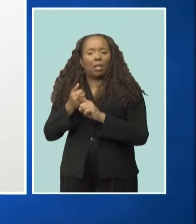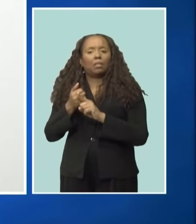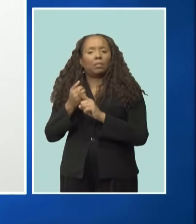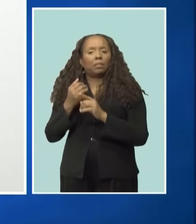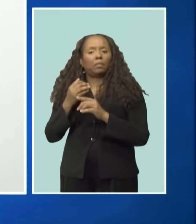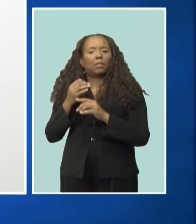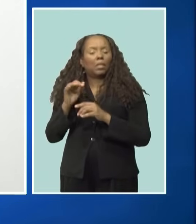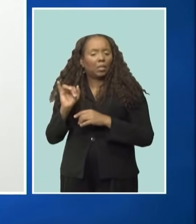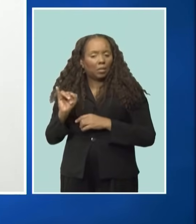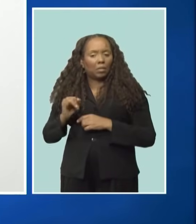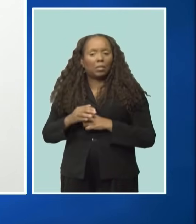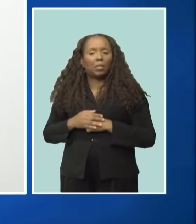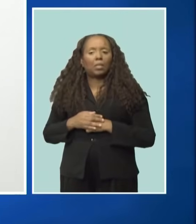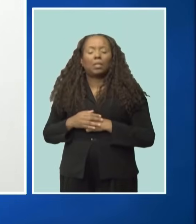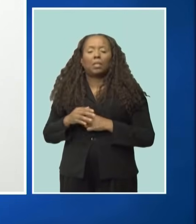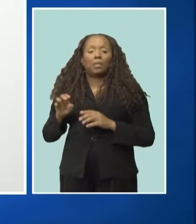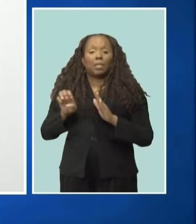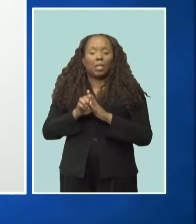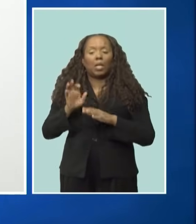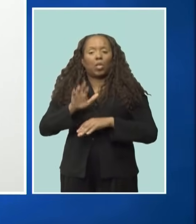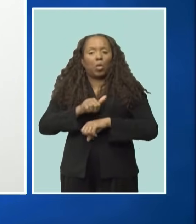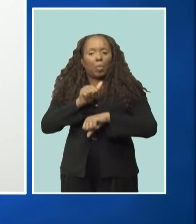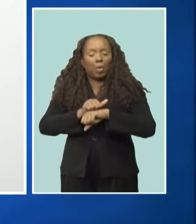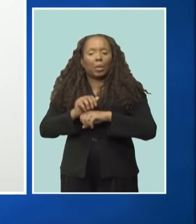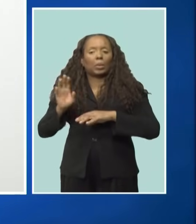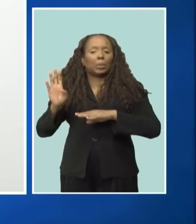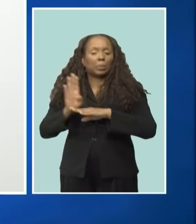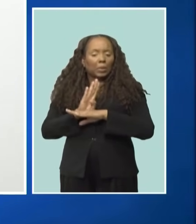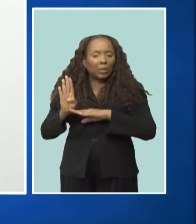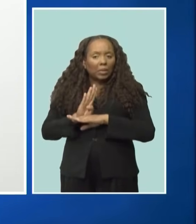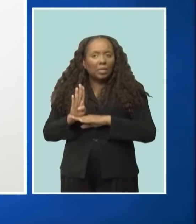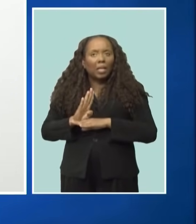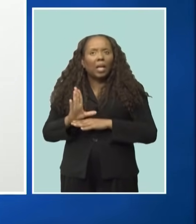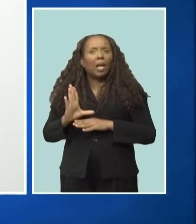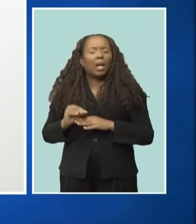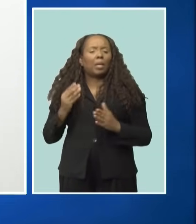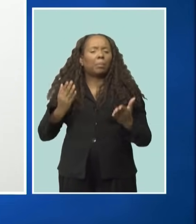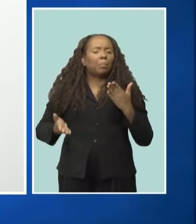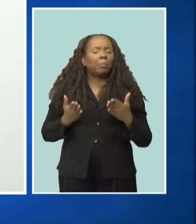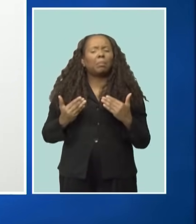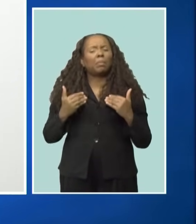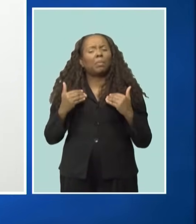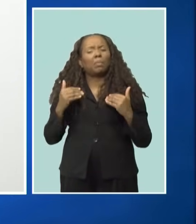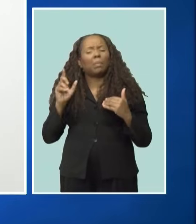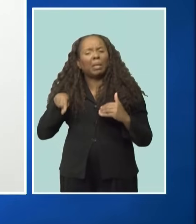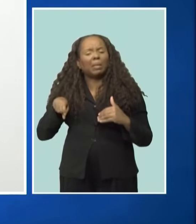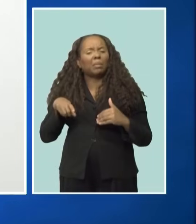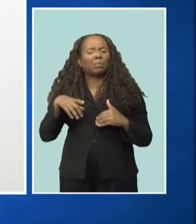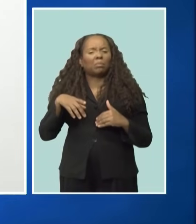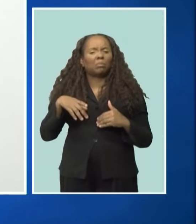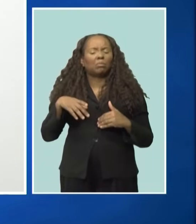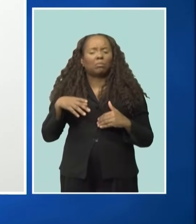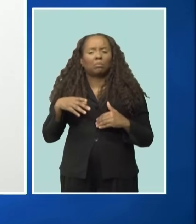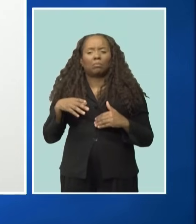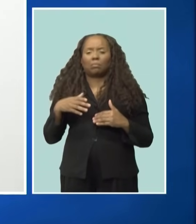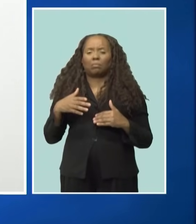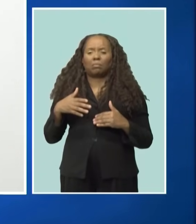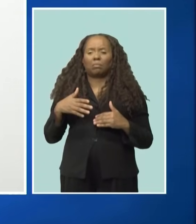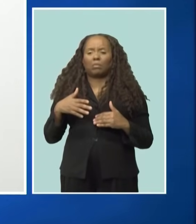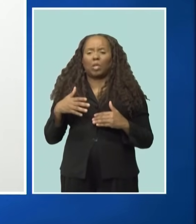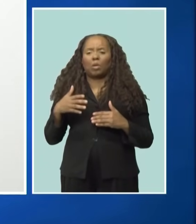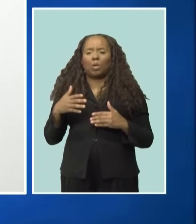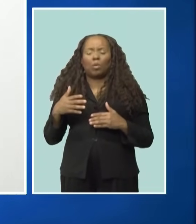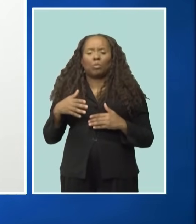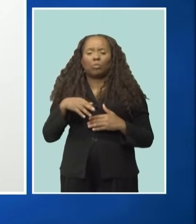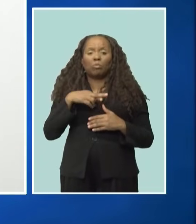of business, and deciding to what extent they have to take some of their risks in-house and insure it, as opposed to